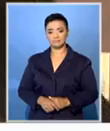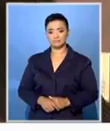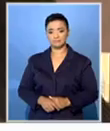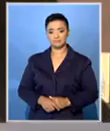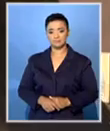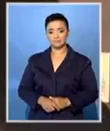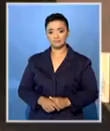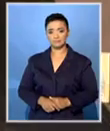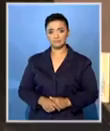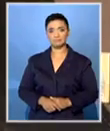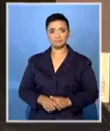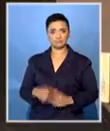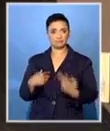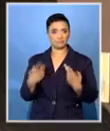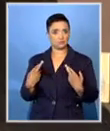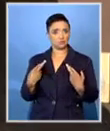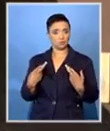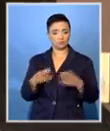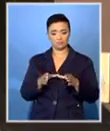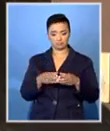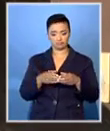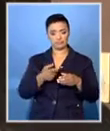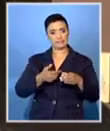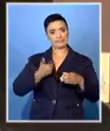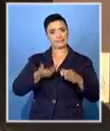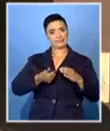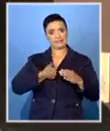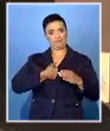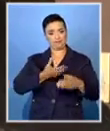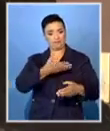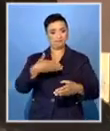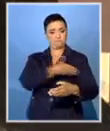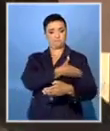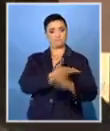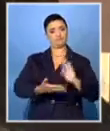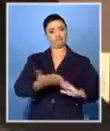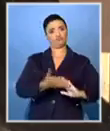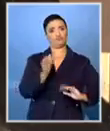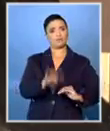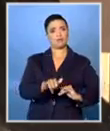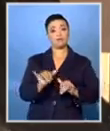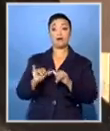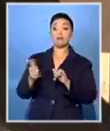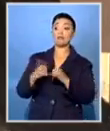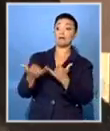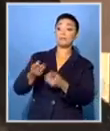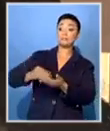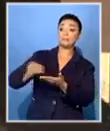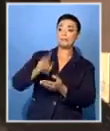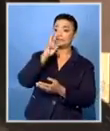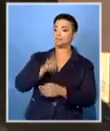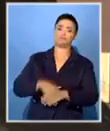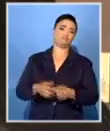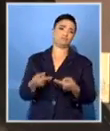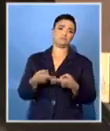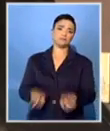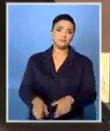and not outsourced to the private sector. Furthermore, as the ANC will ensure that those